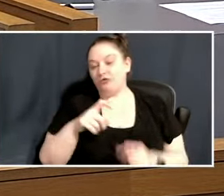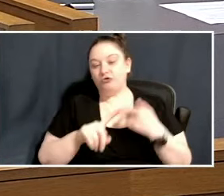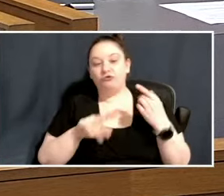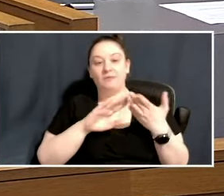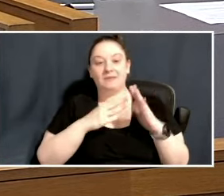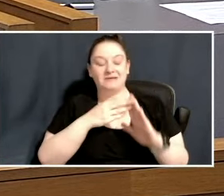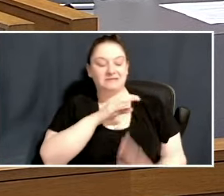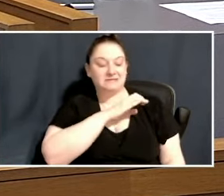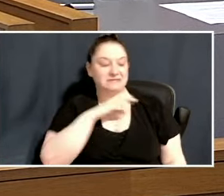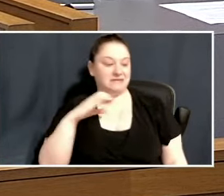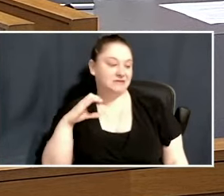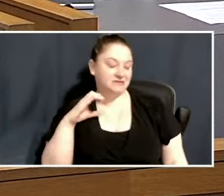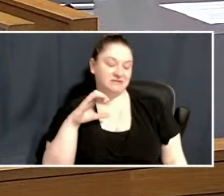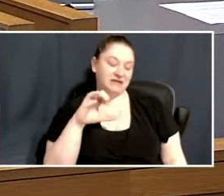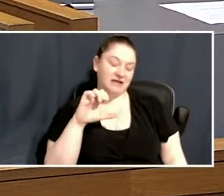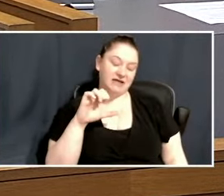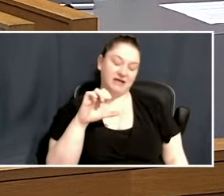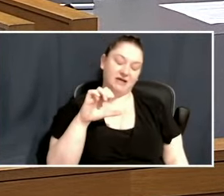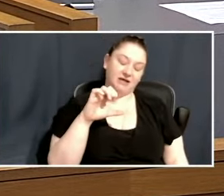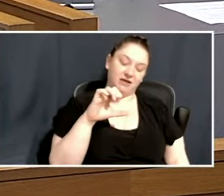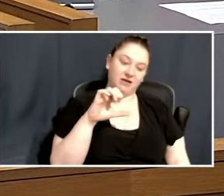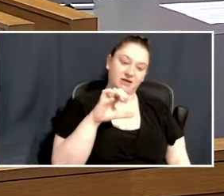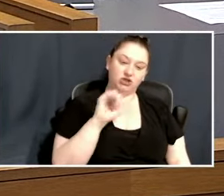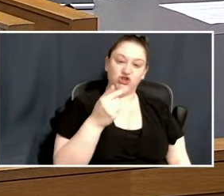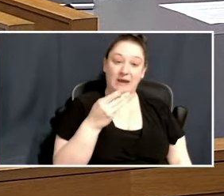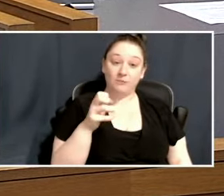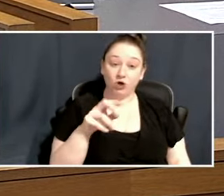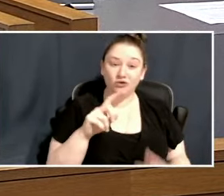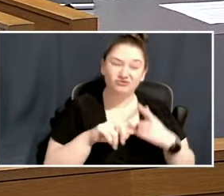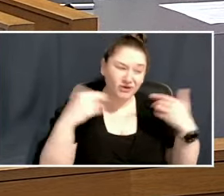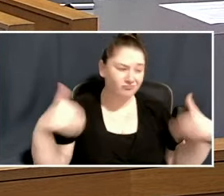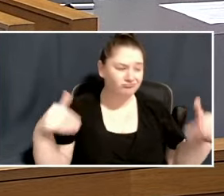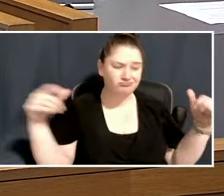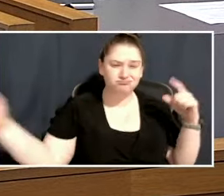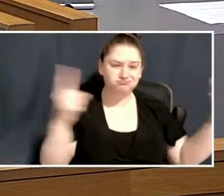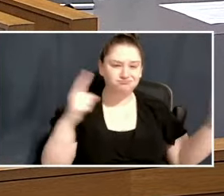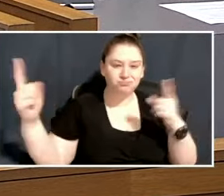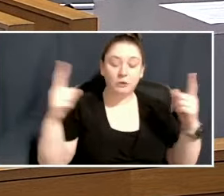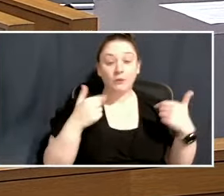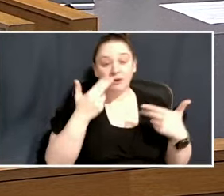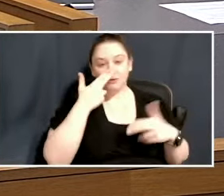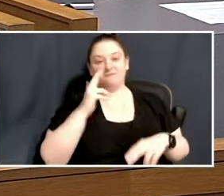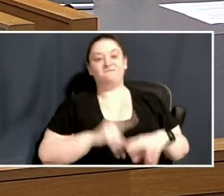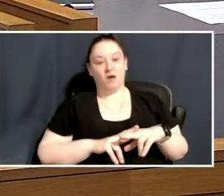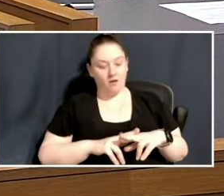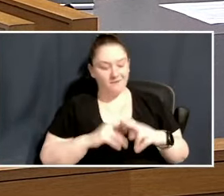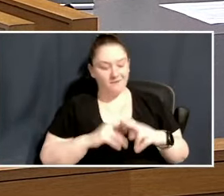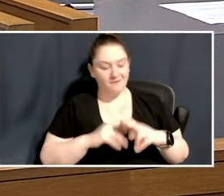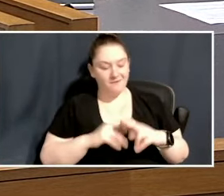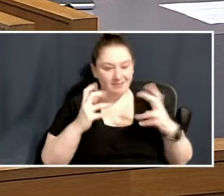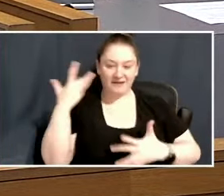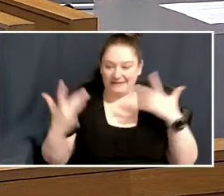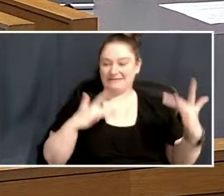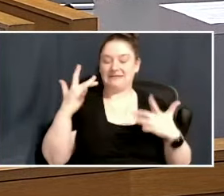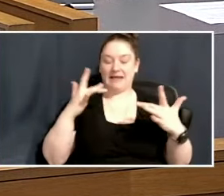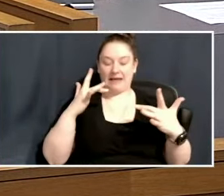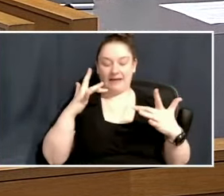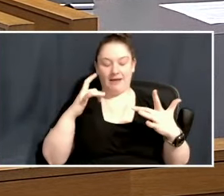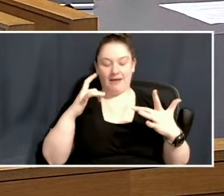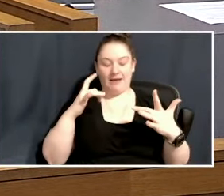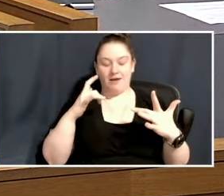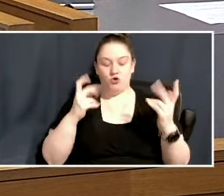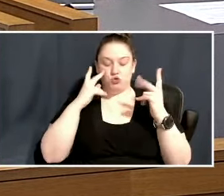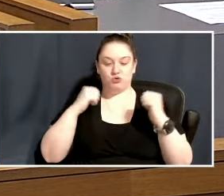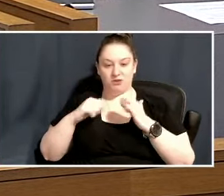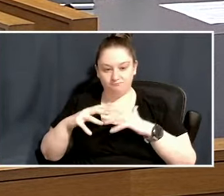and it was a lot of fun and a lot of excitement for the launching of that service. So I'm sure